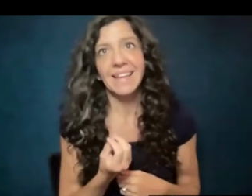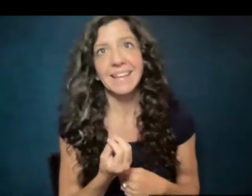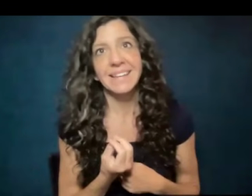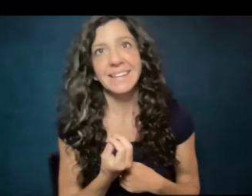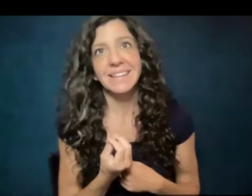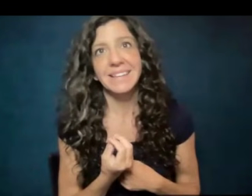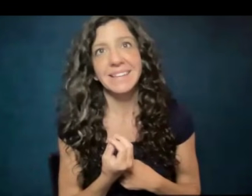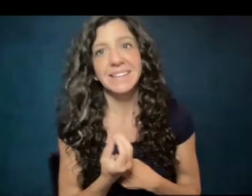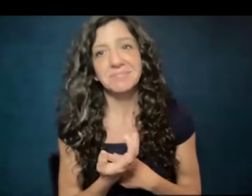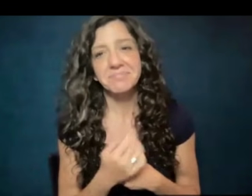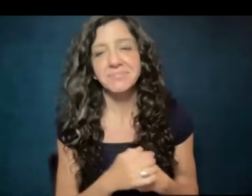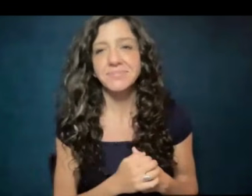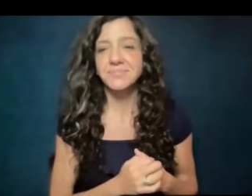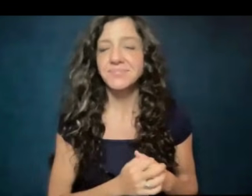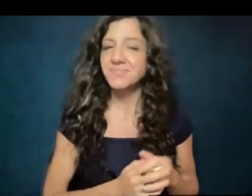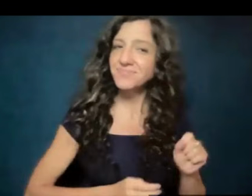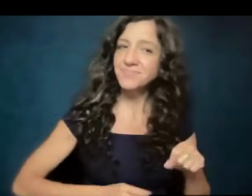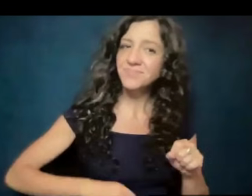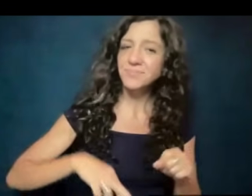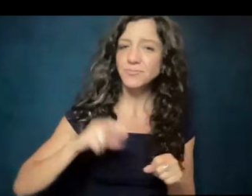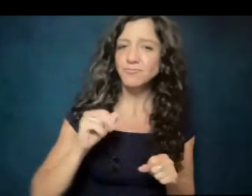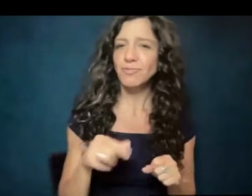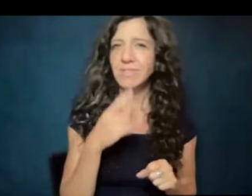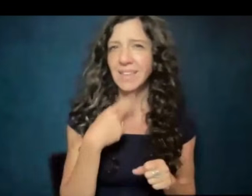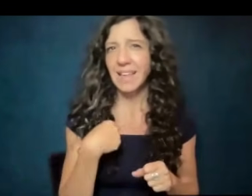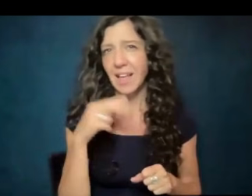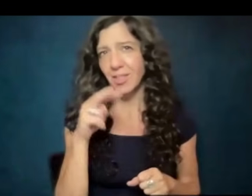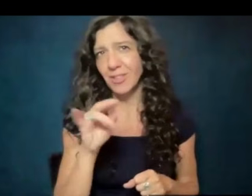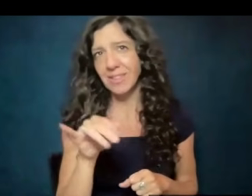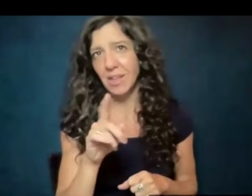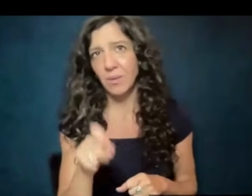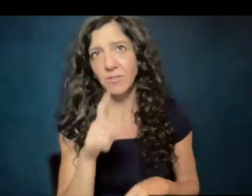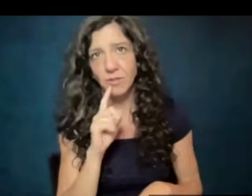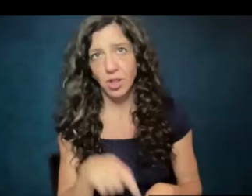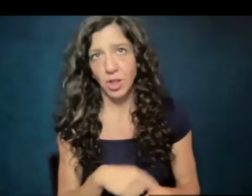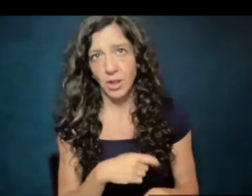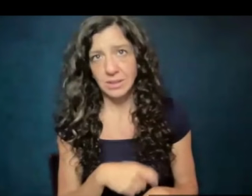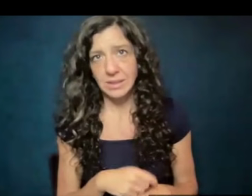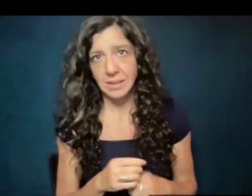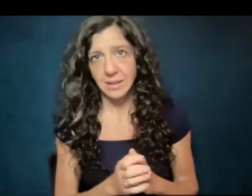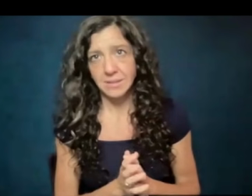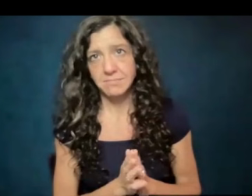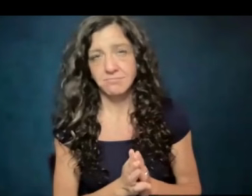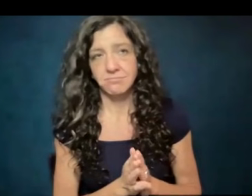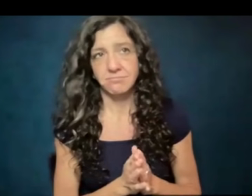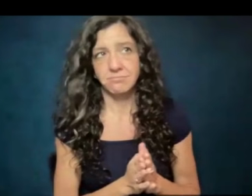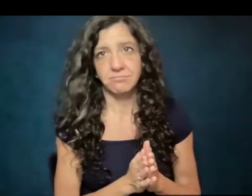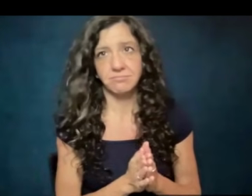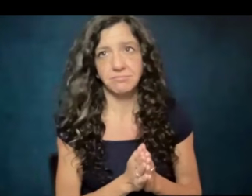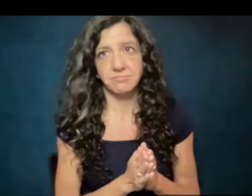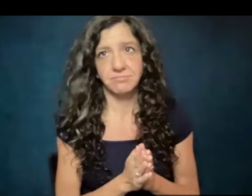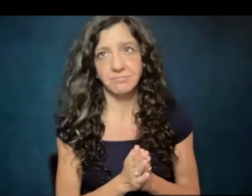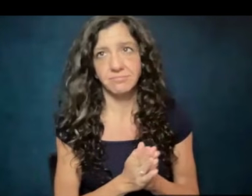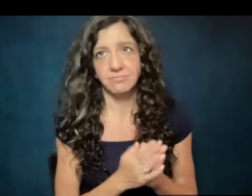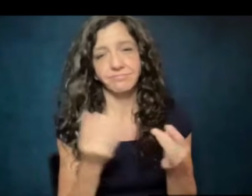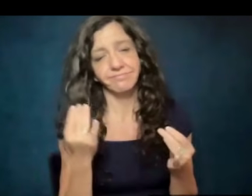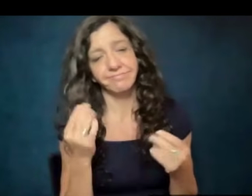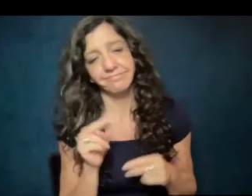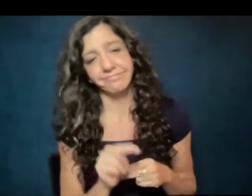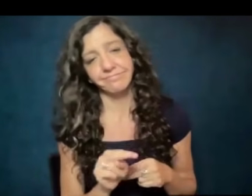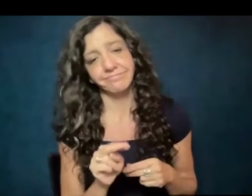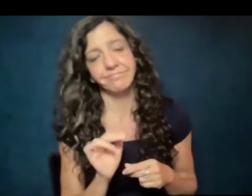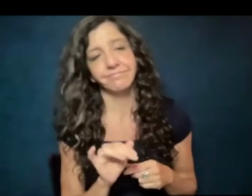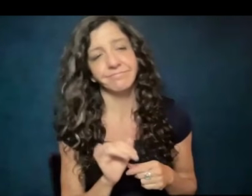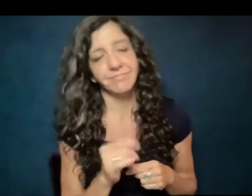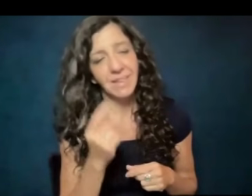um, I think in that I've been looking at that question for a long time. And yeah. just looking at it here, thinking about it. And I think we